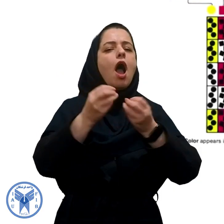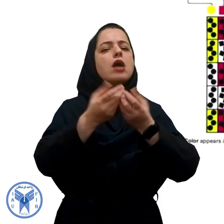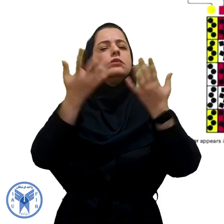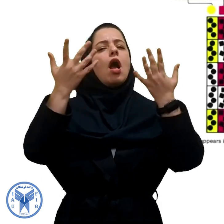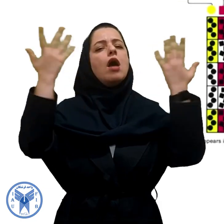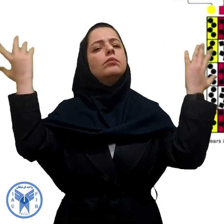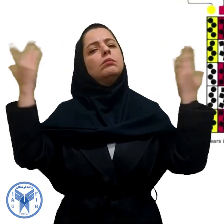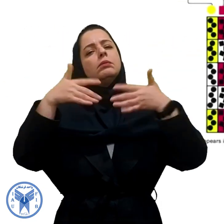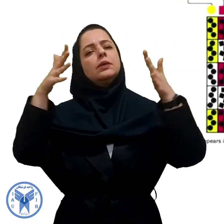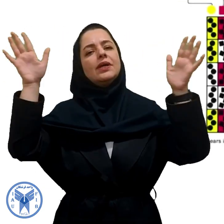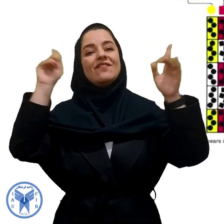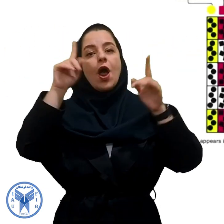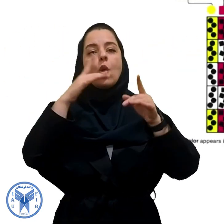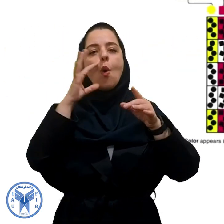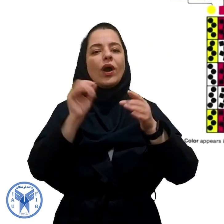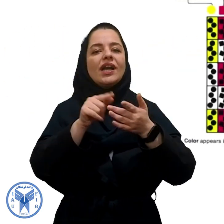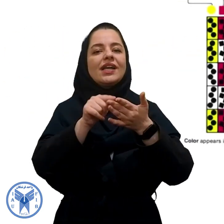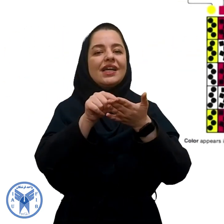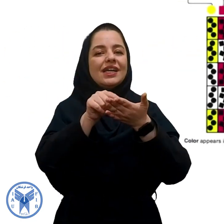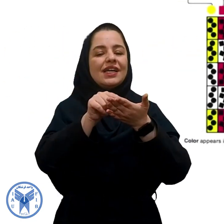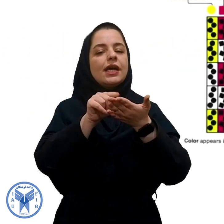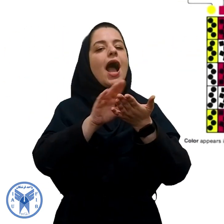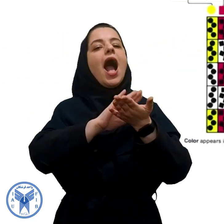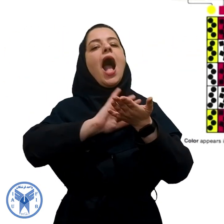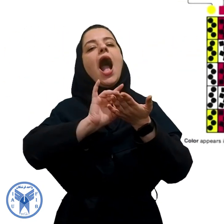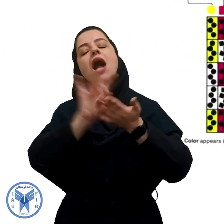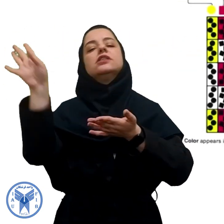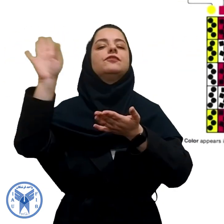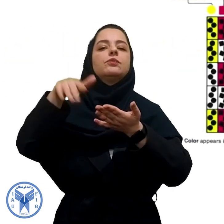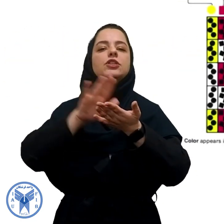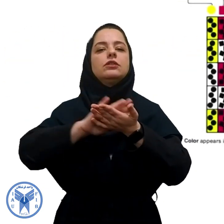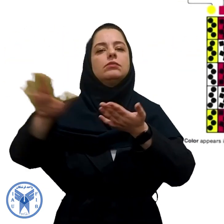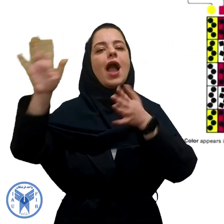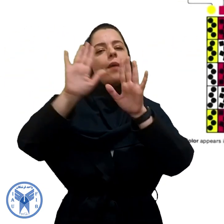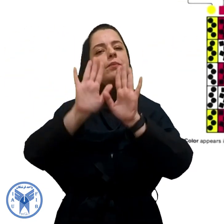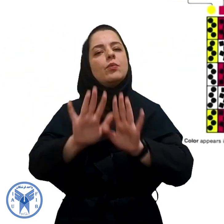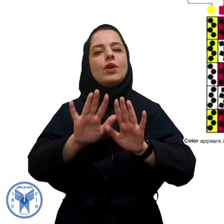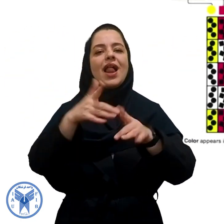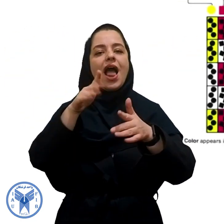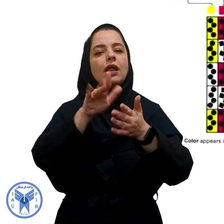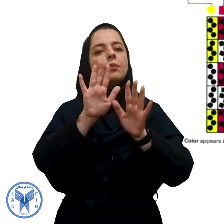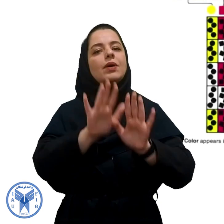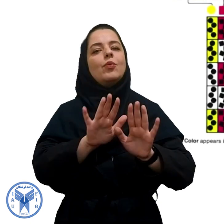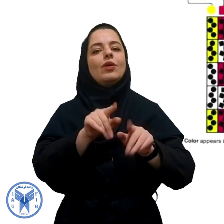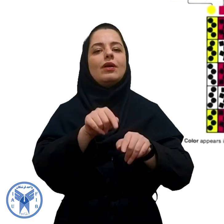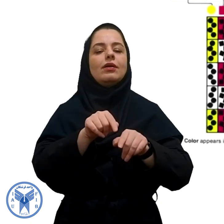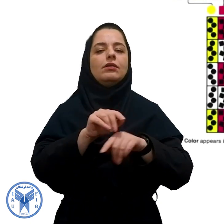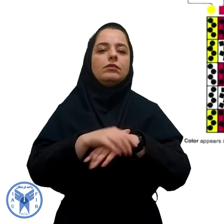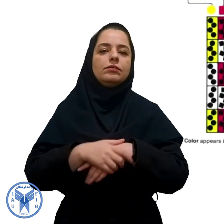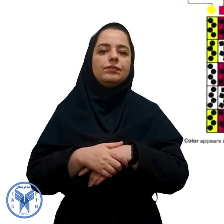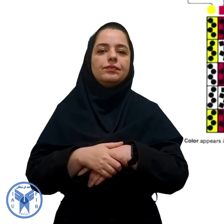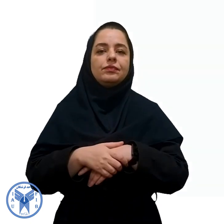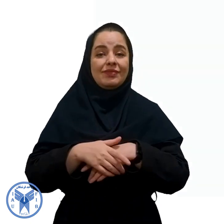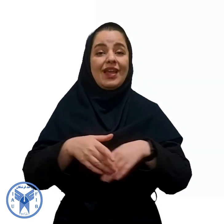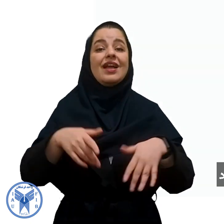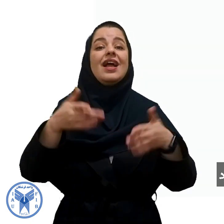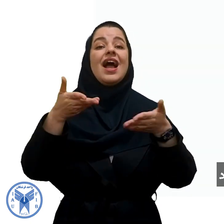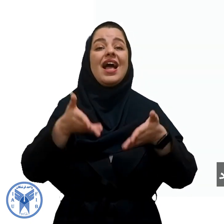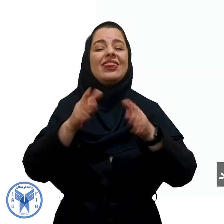layer. During the processing, the silver is actually removed, leaving only the color